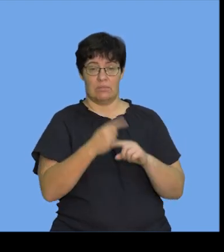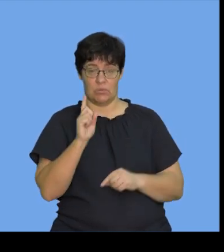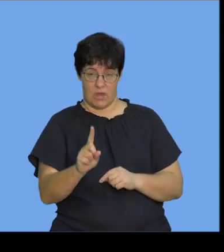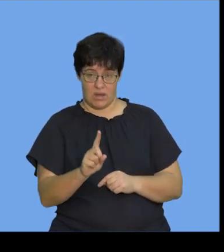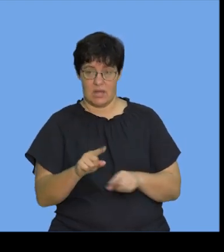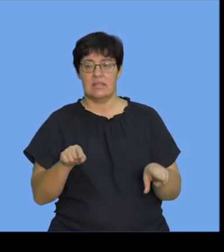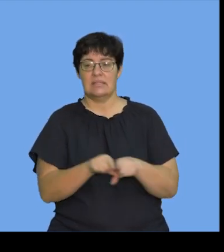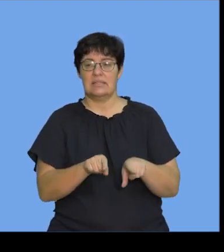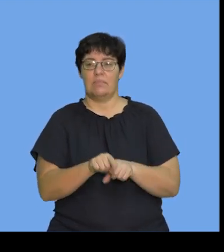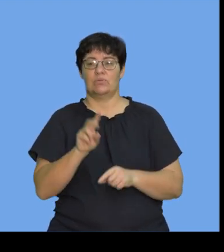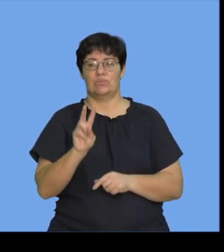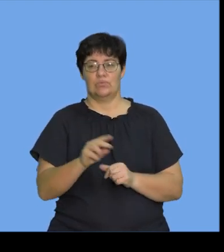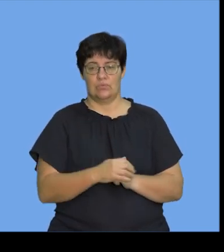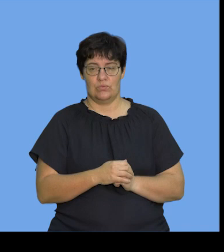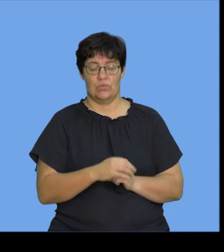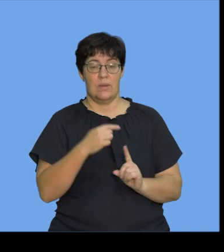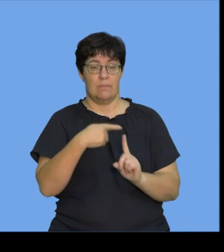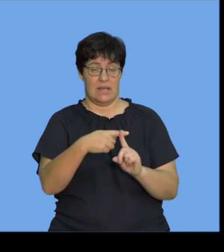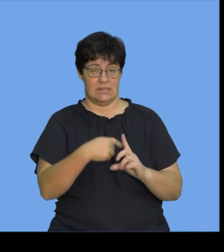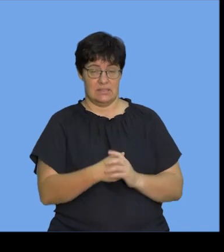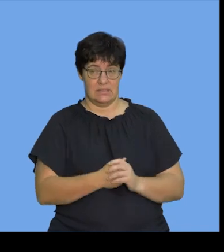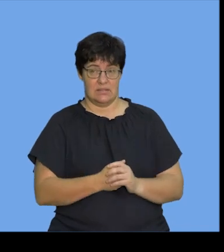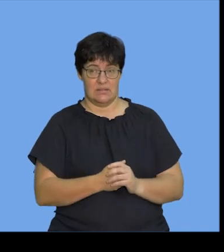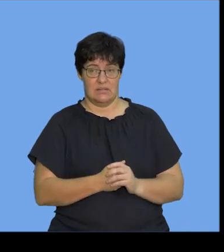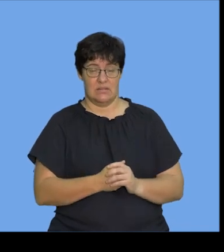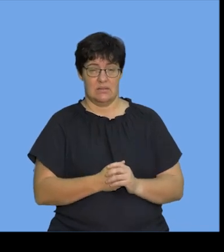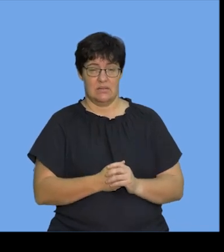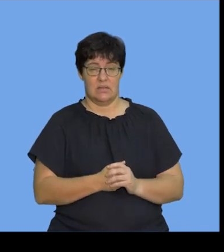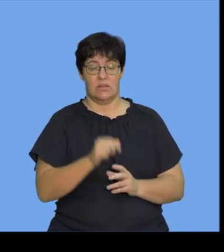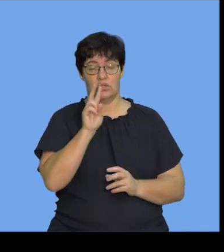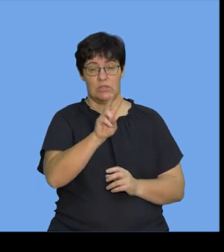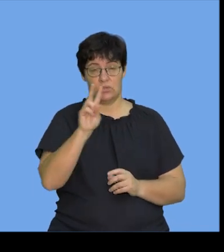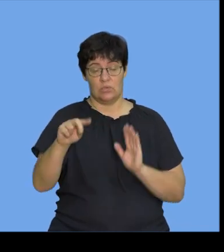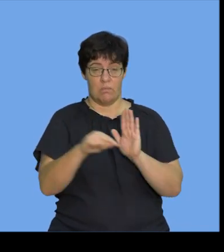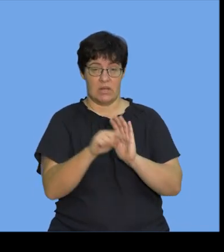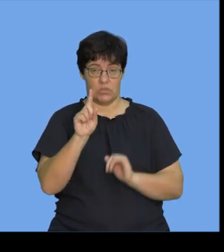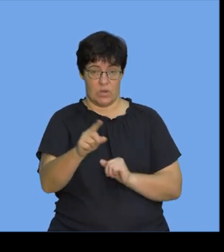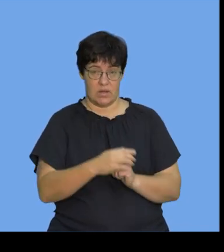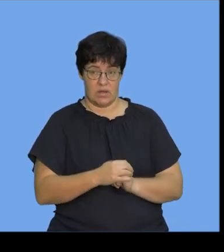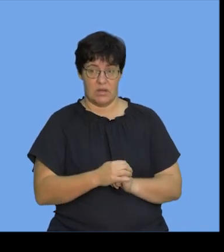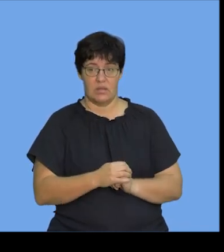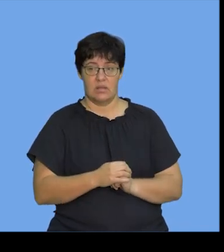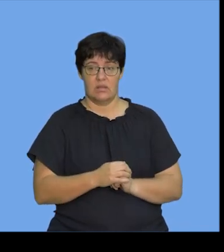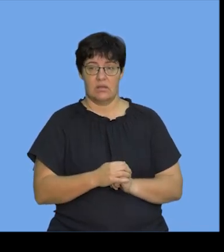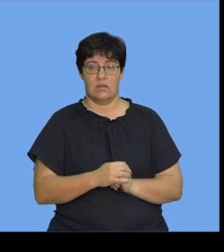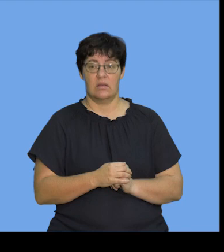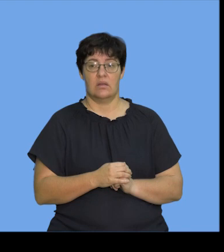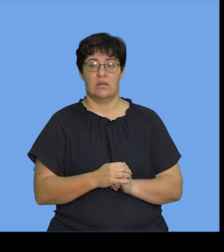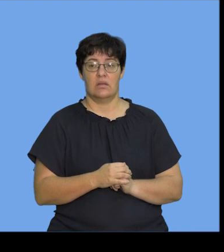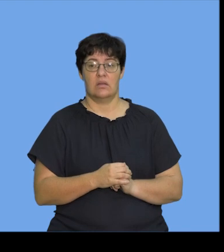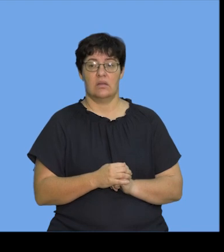2 plus 22 minus 1 is 21, that